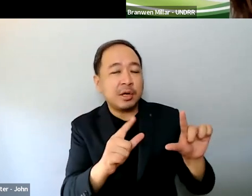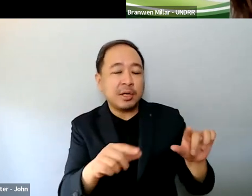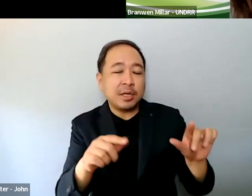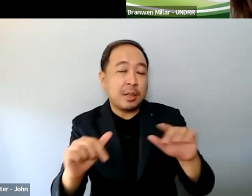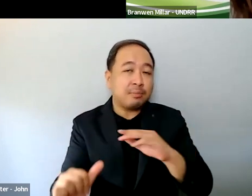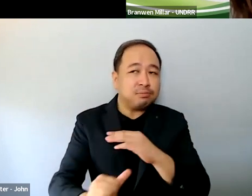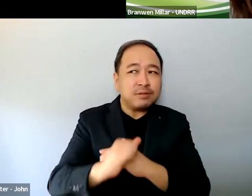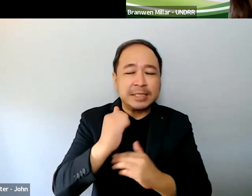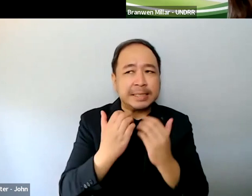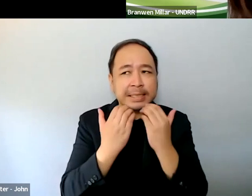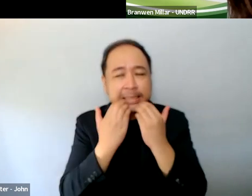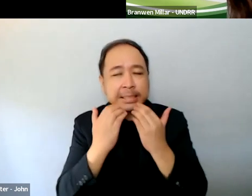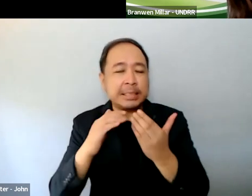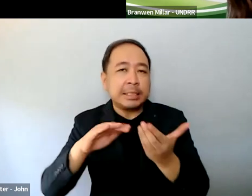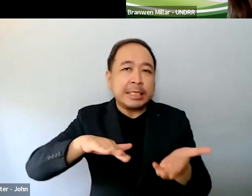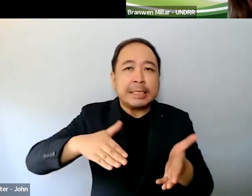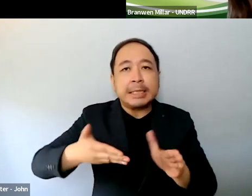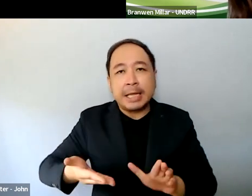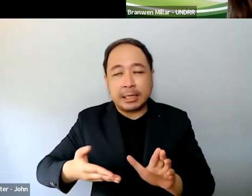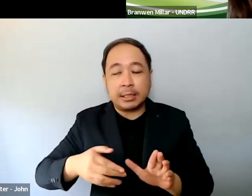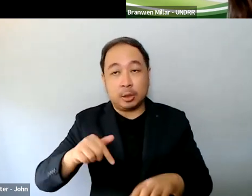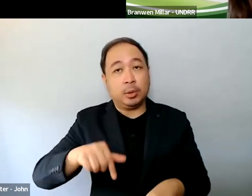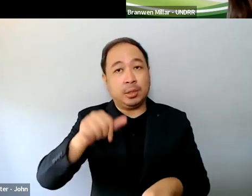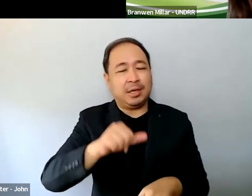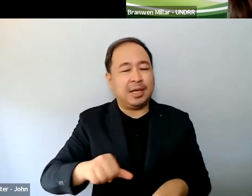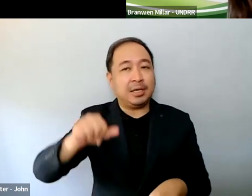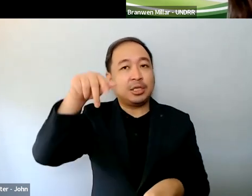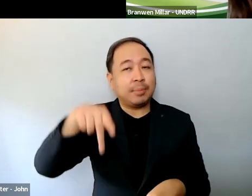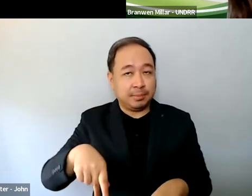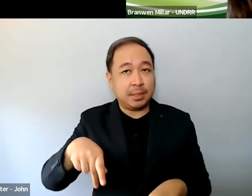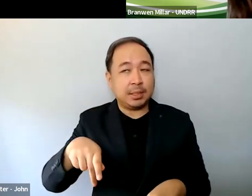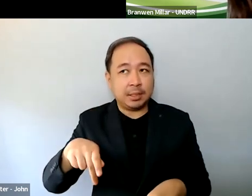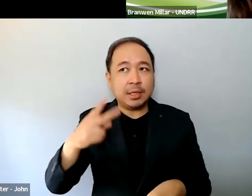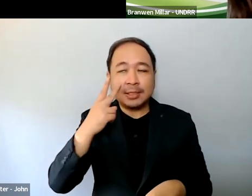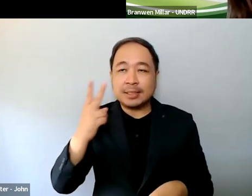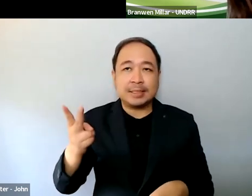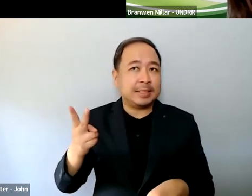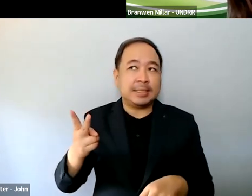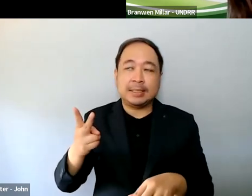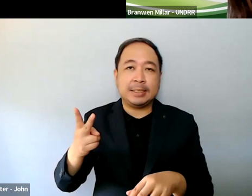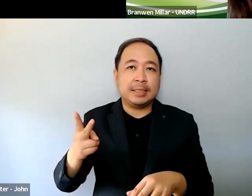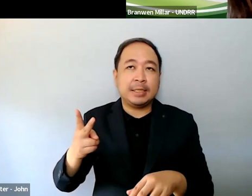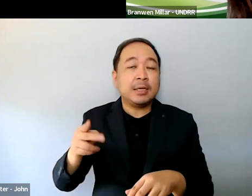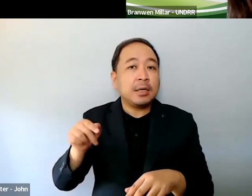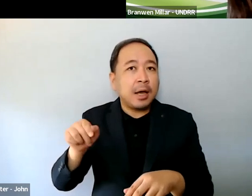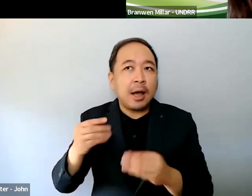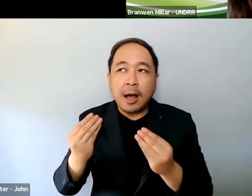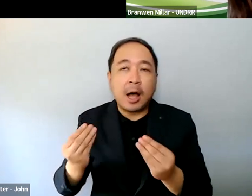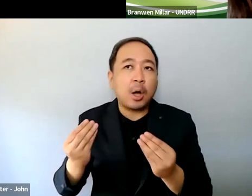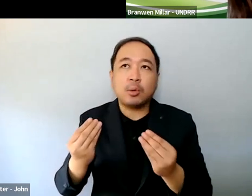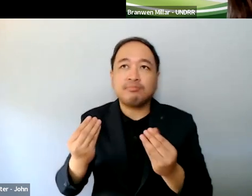even death. And Asia-Pacific region has been ranked as one of the most dangerous regions for environmental human rights